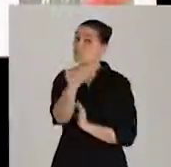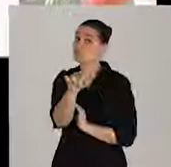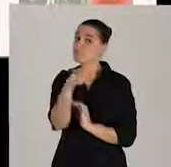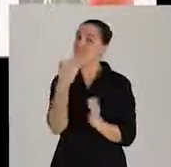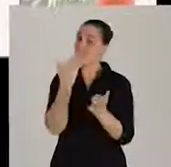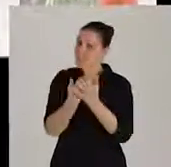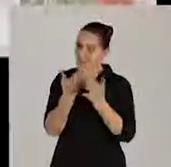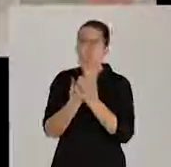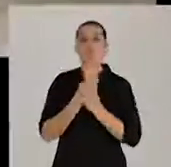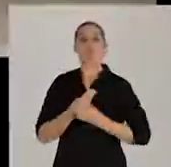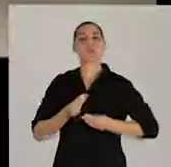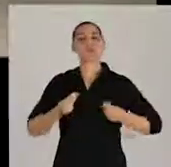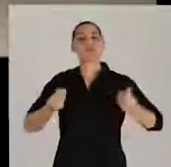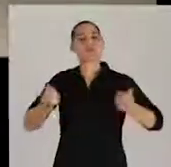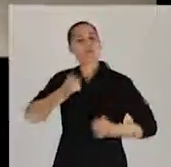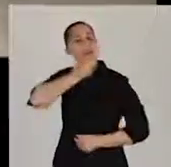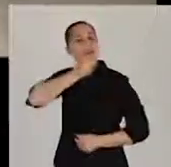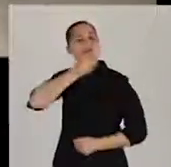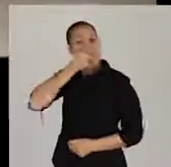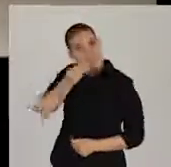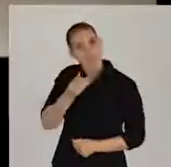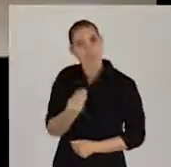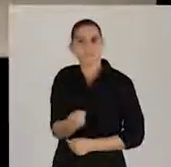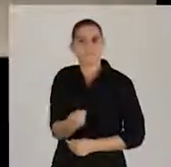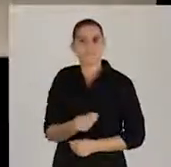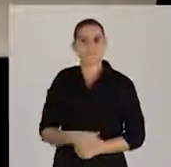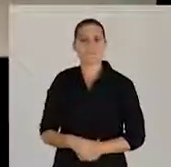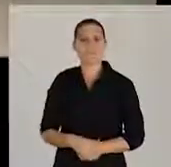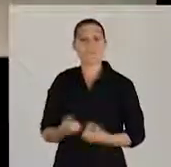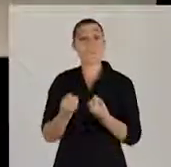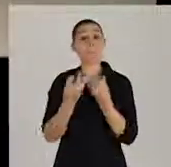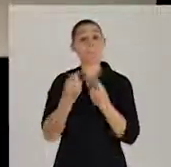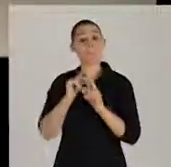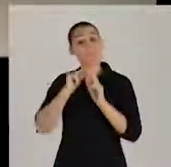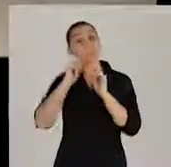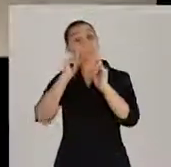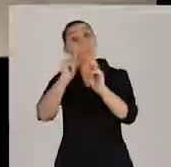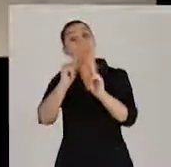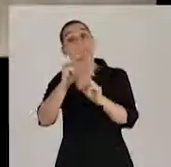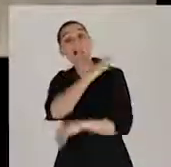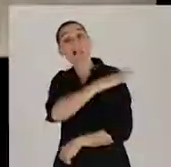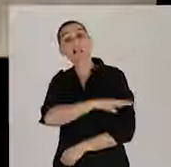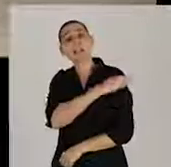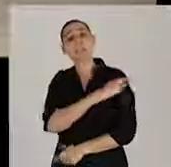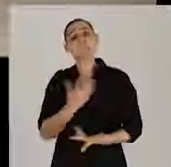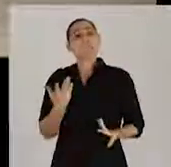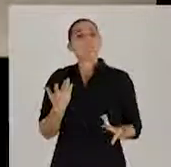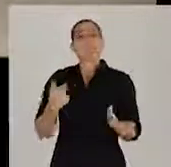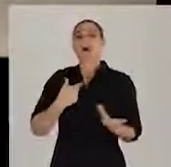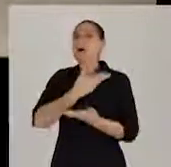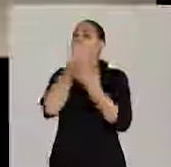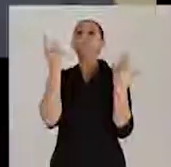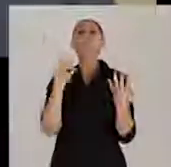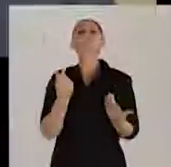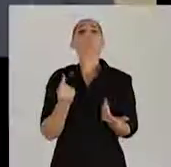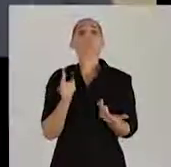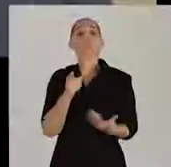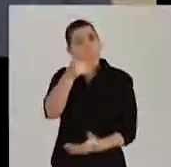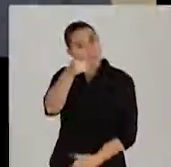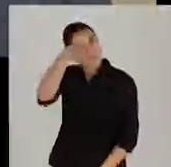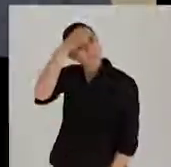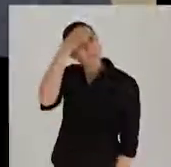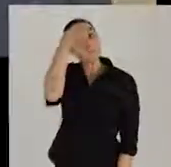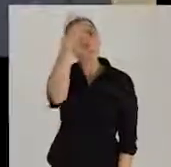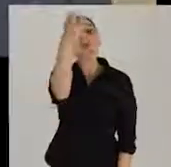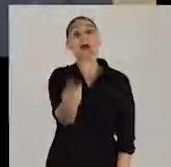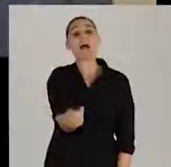cured. People coming into the clinic look to you as a knowledgeable health professional. You